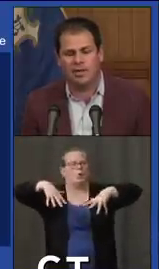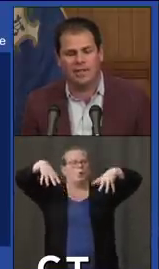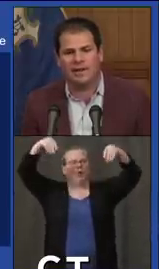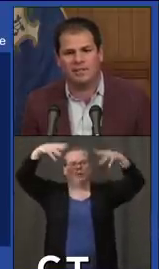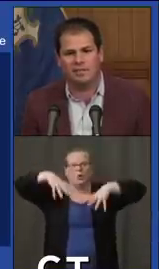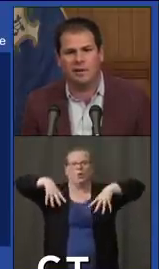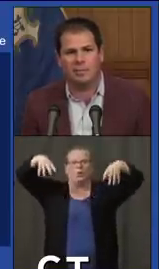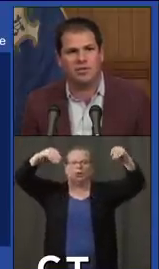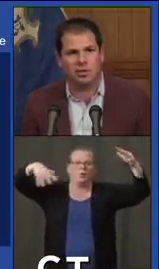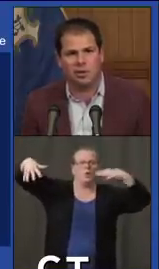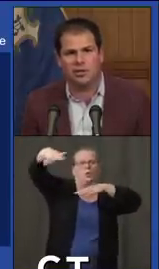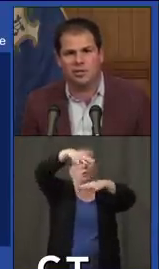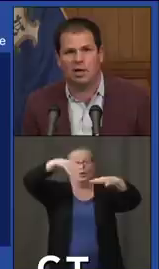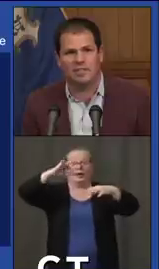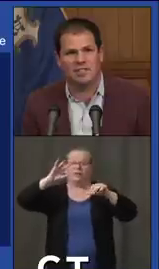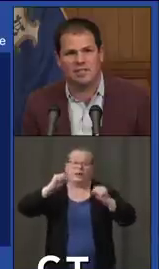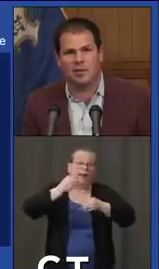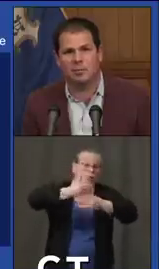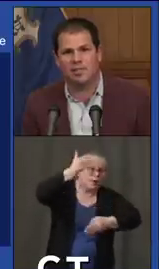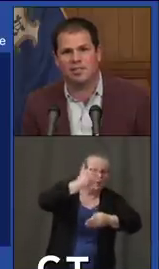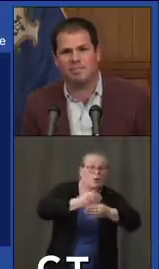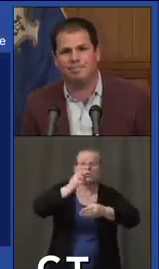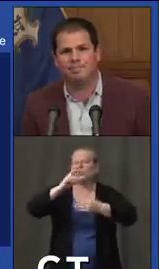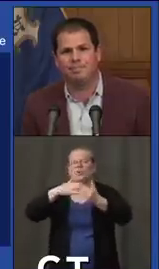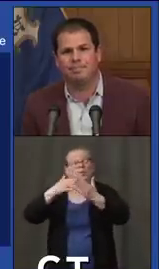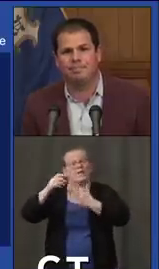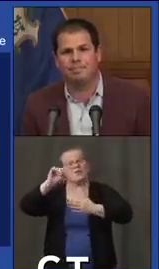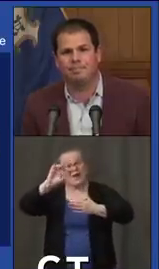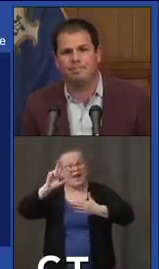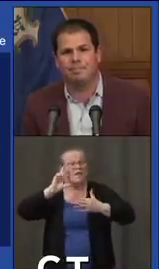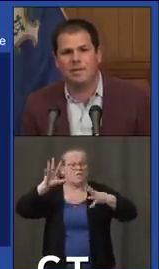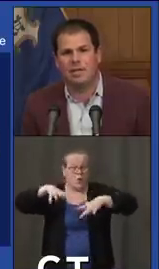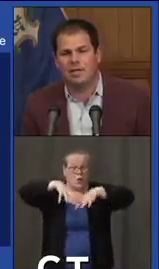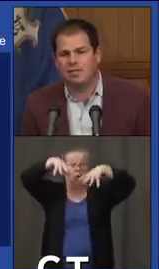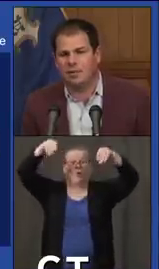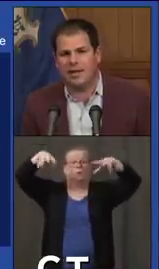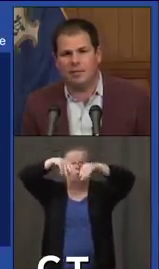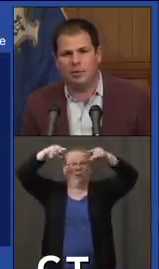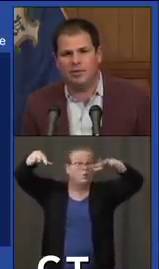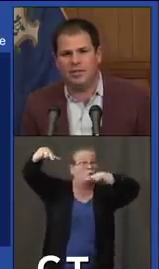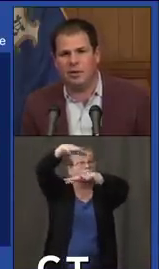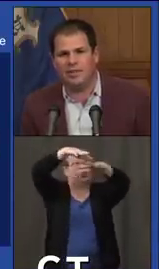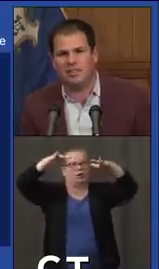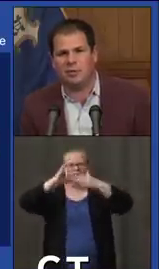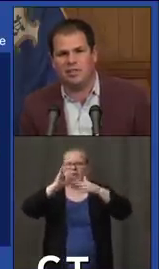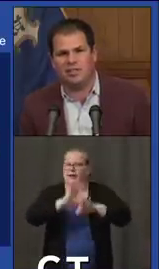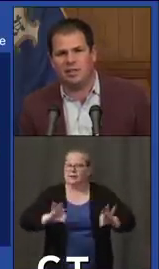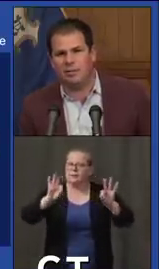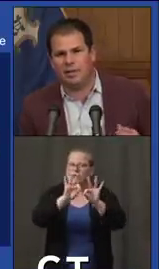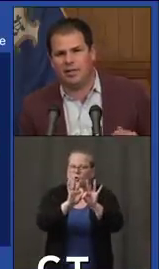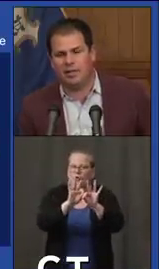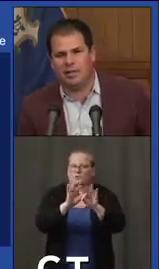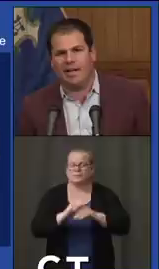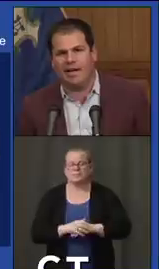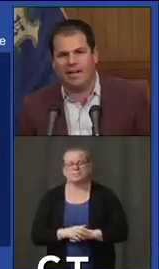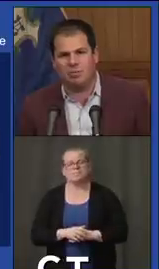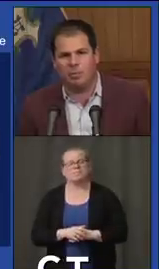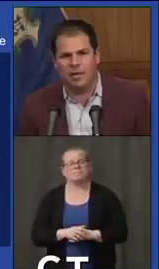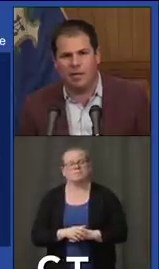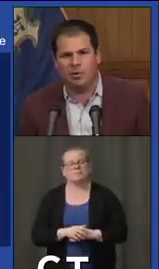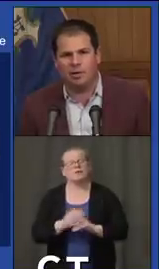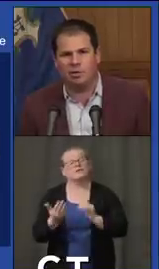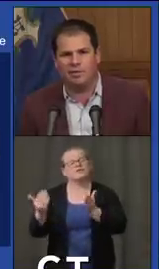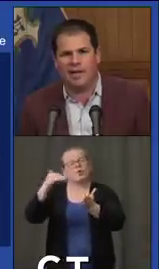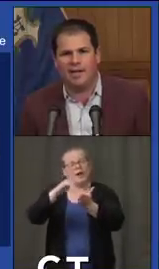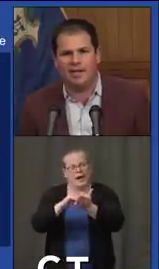example, that is very much encouraged in offices and other places. So again, we don't need to go into this great detail, but in the guidelines we'll put